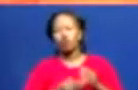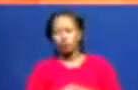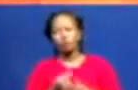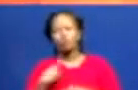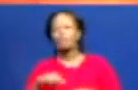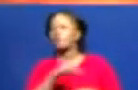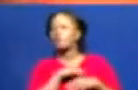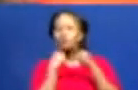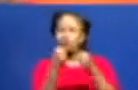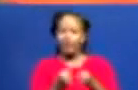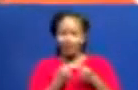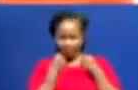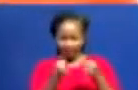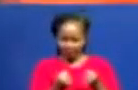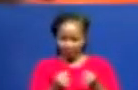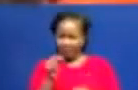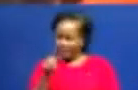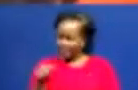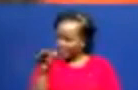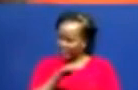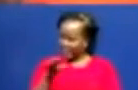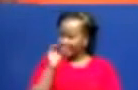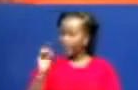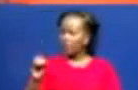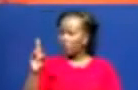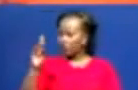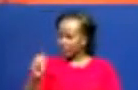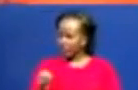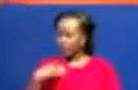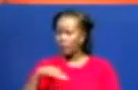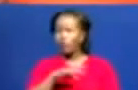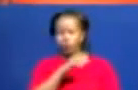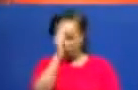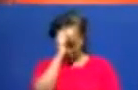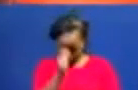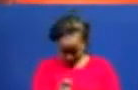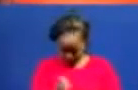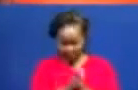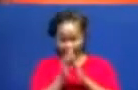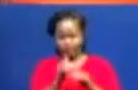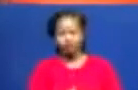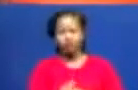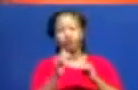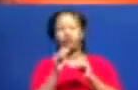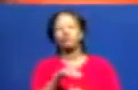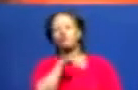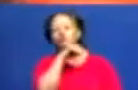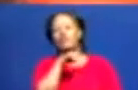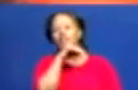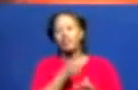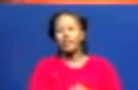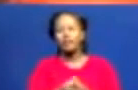firm. This is an ODM zone, and we respect and we follow Baba. Yes. We